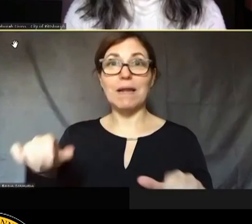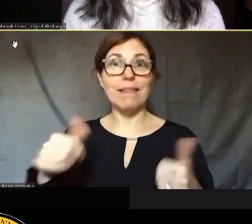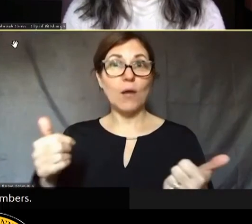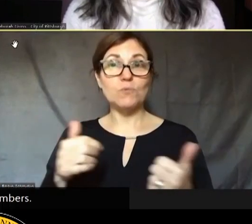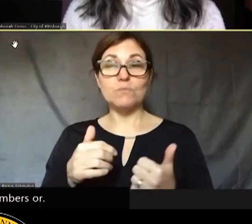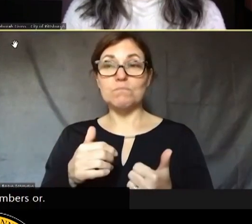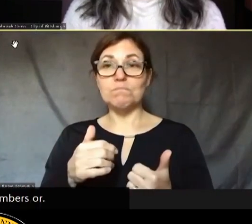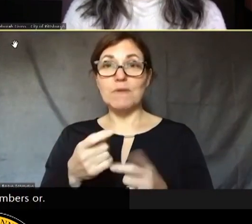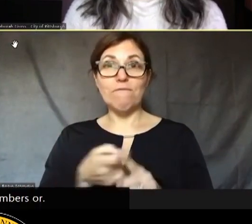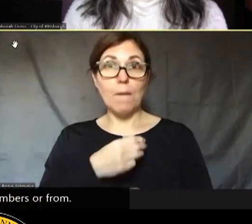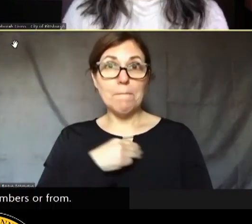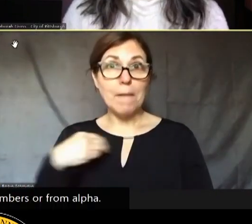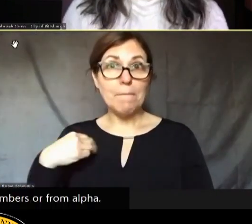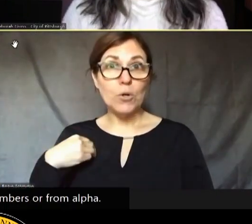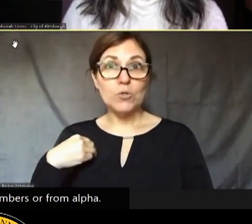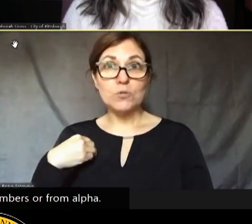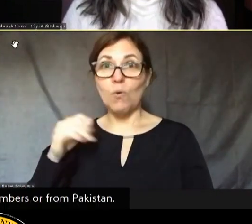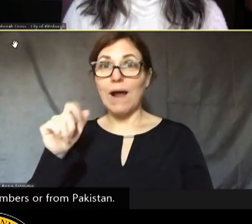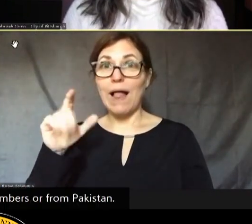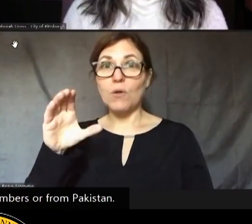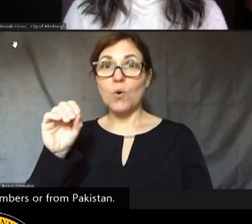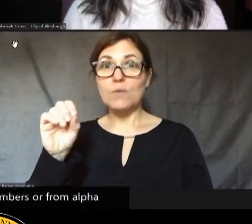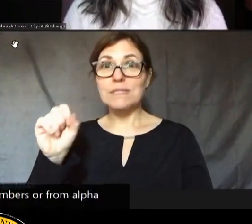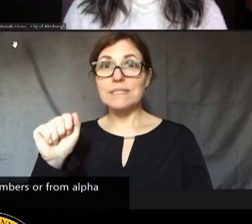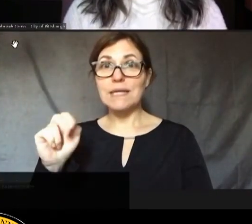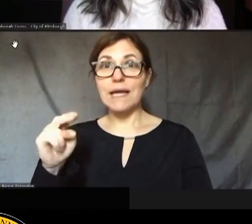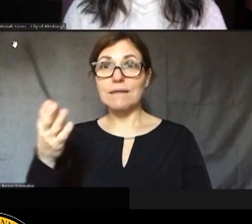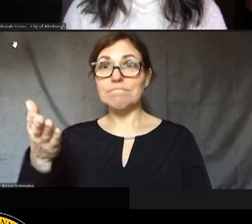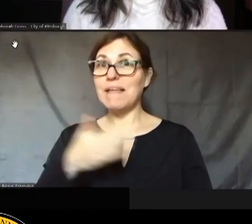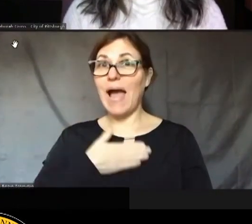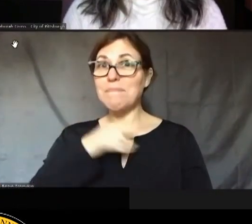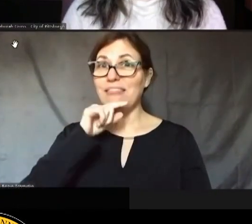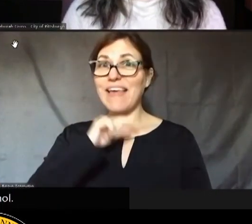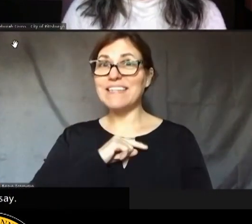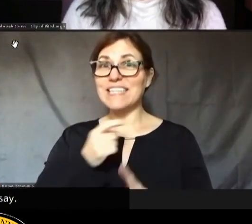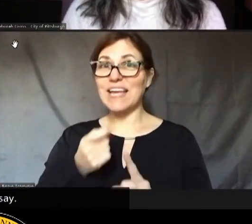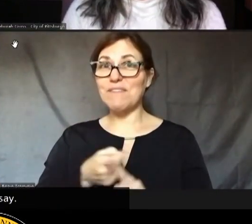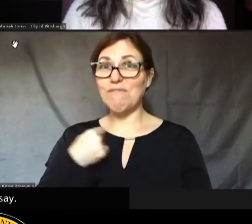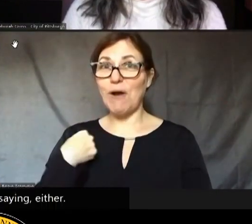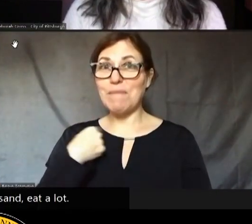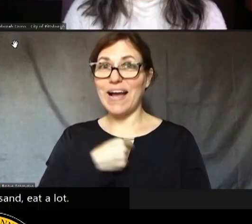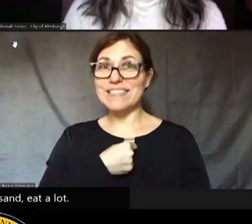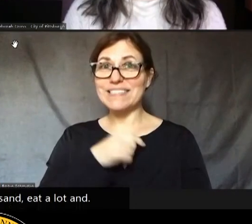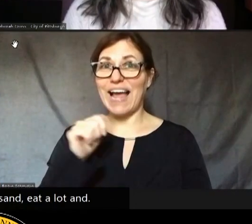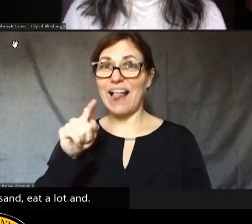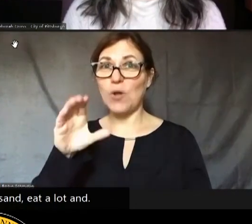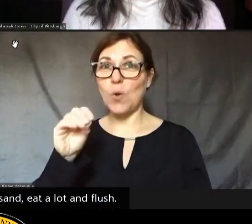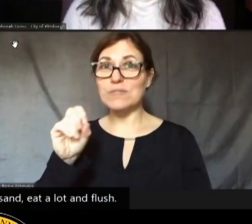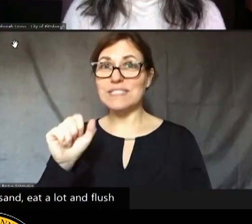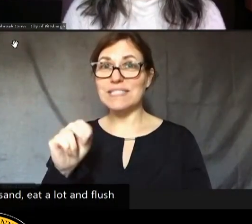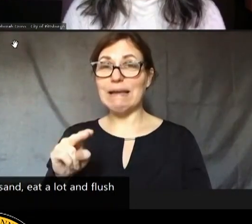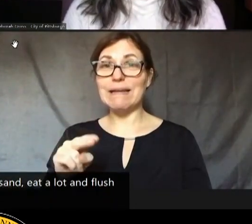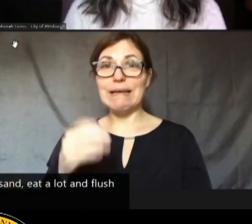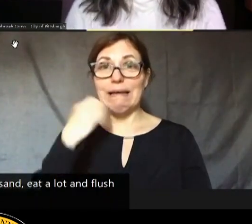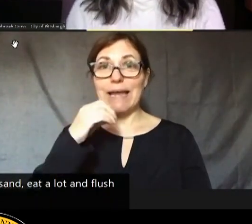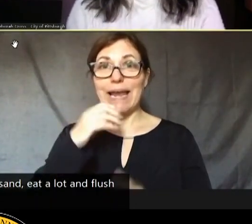members or from ALCOSAN? Happy Thanksgiving from ALCOSAN. Eat a lot and flush twice.